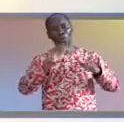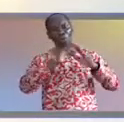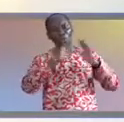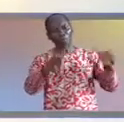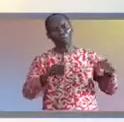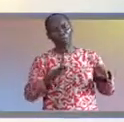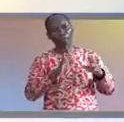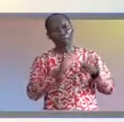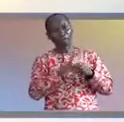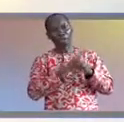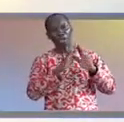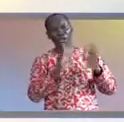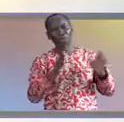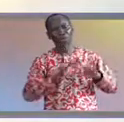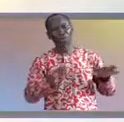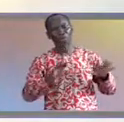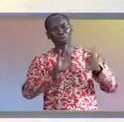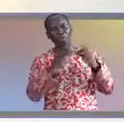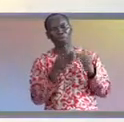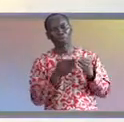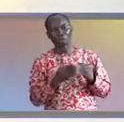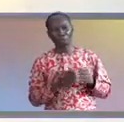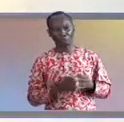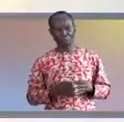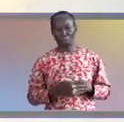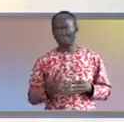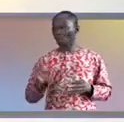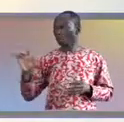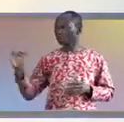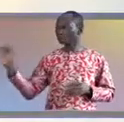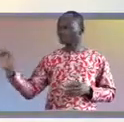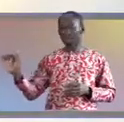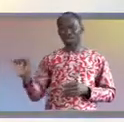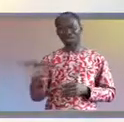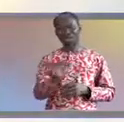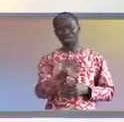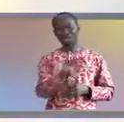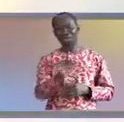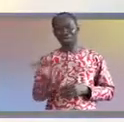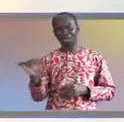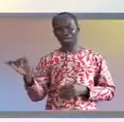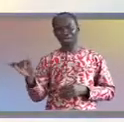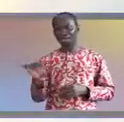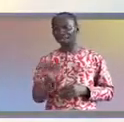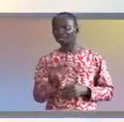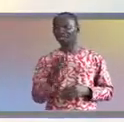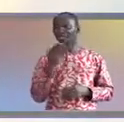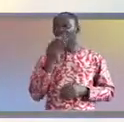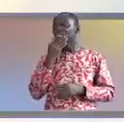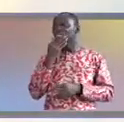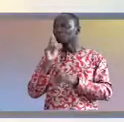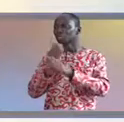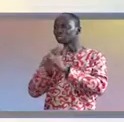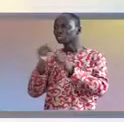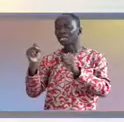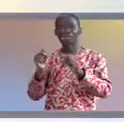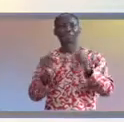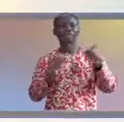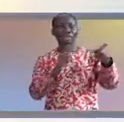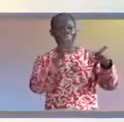Kronkron ɛbɛgu Cornelius ɛne ne fiefoɔ so no ɛde bɛbue a ɔsoro ahenni kwan ɛma yɛn nso a ɛyɛ amanamanmufoɔ